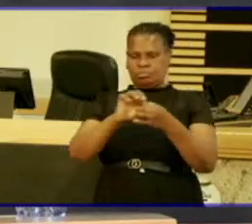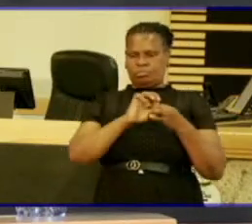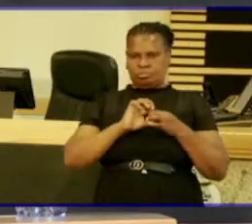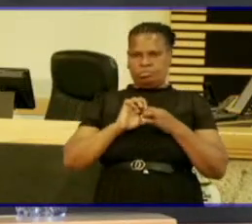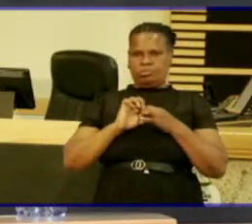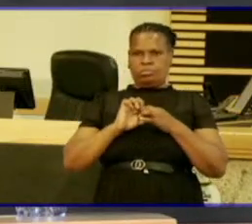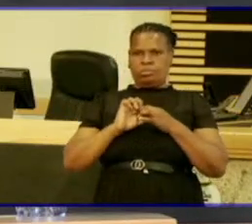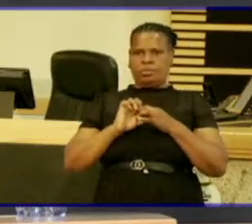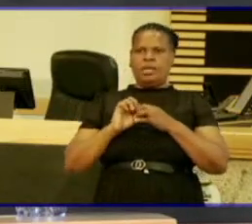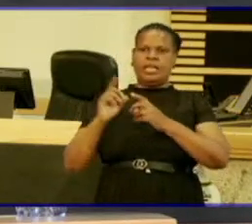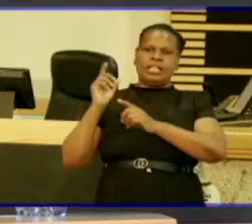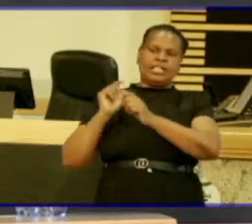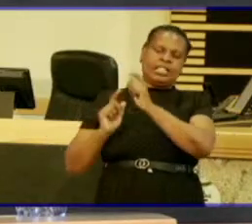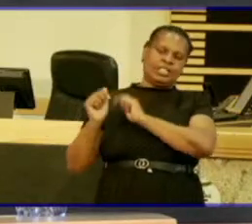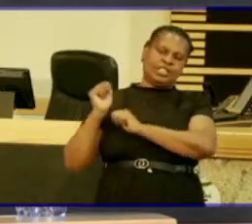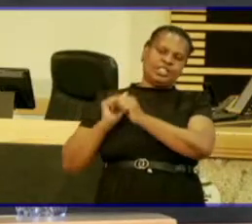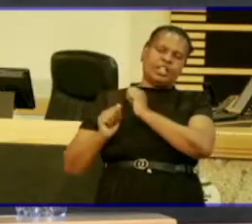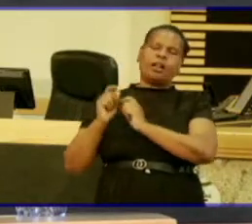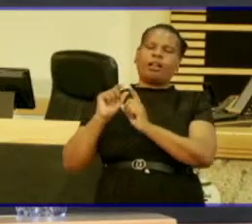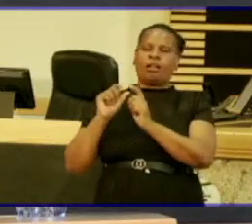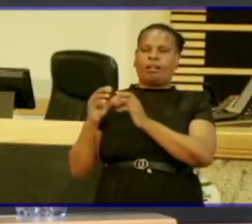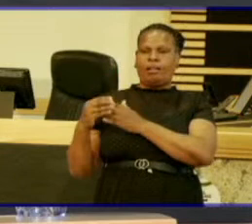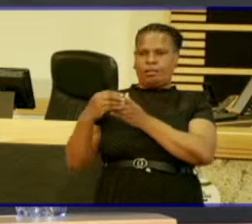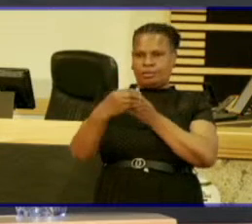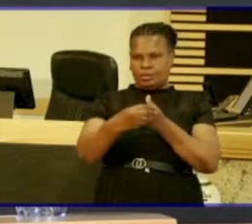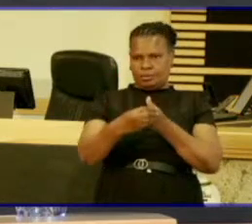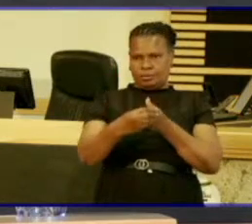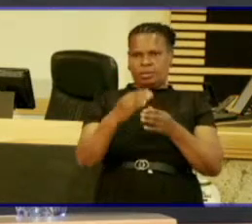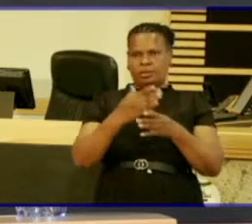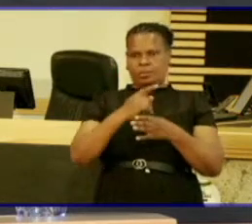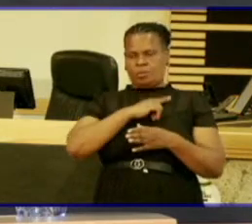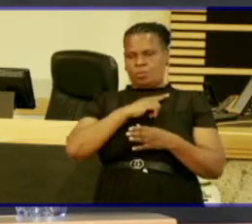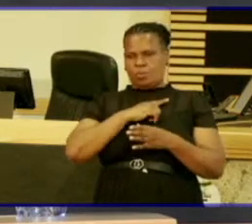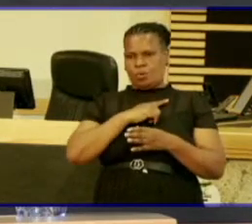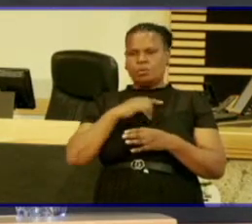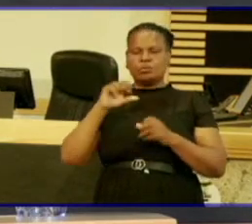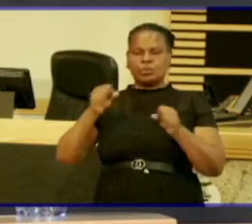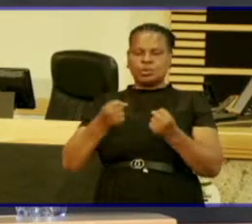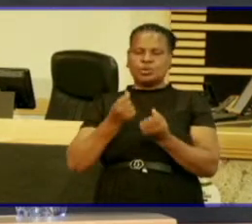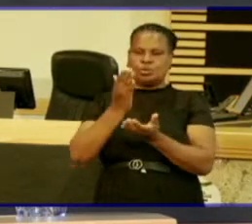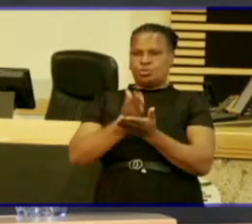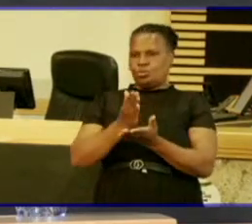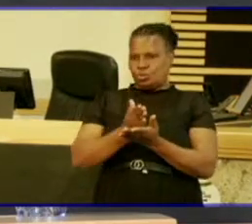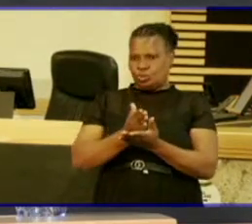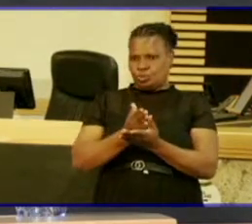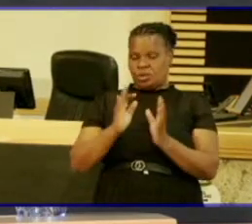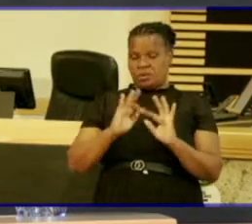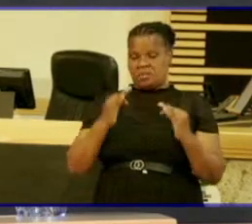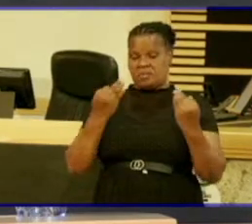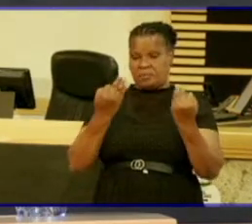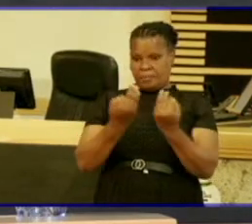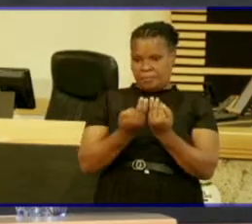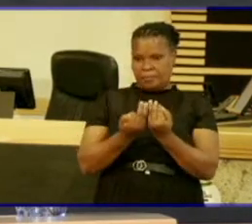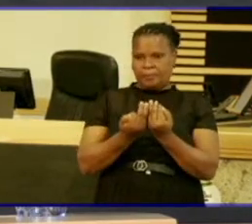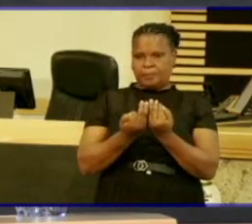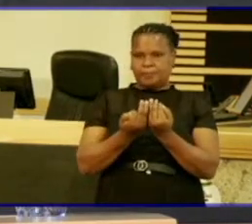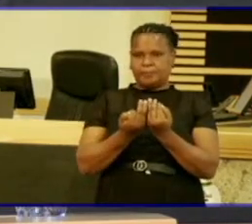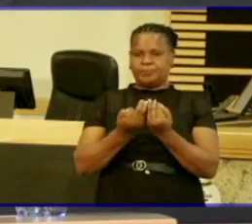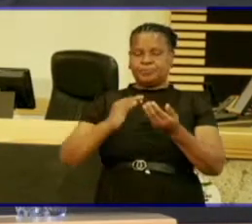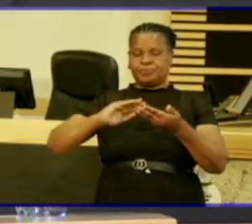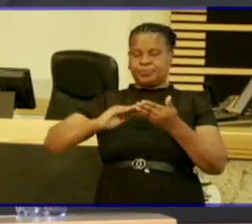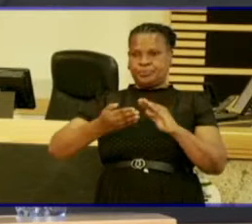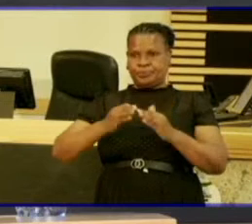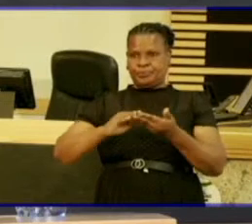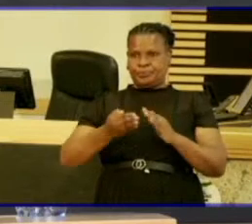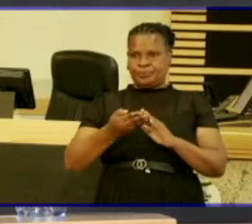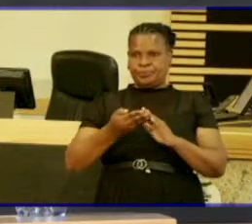moral regeneration movement, and civil society, we shall embark on a campaign to restore the family as the basic unit of society